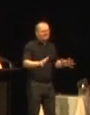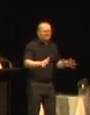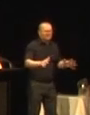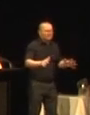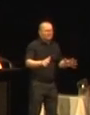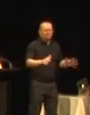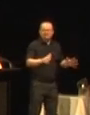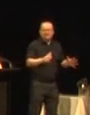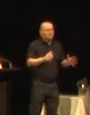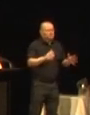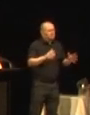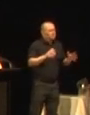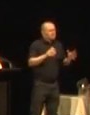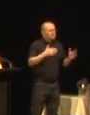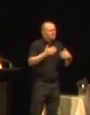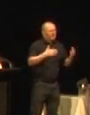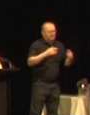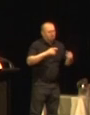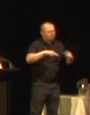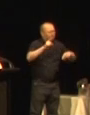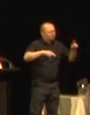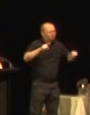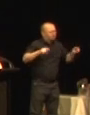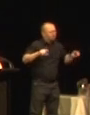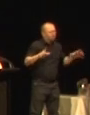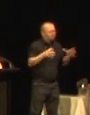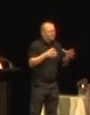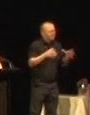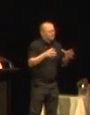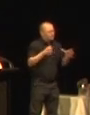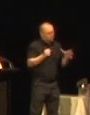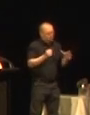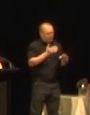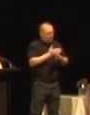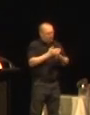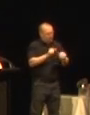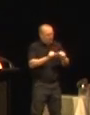next piece. It's all just preamble now.